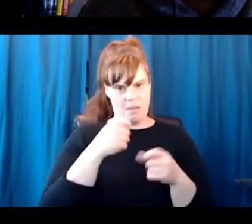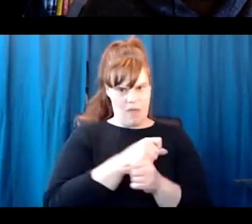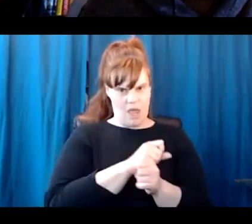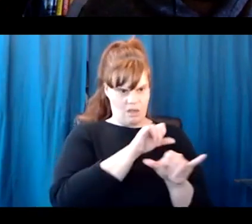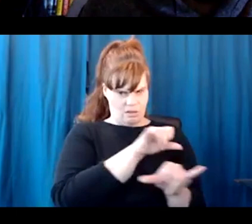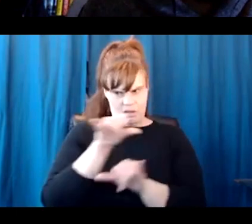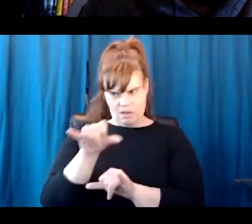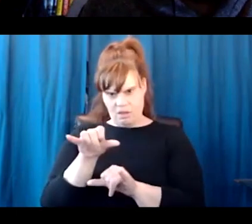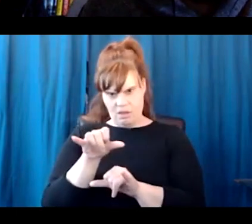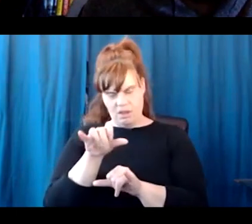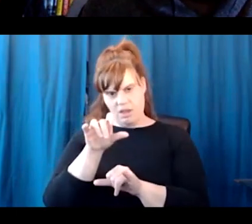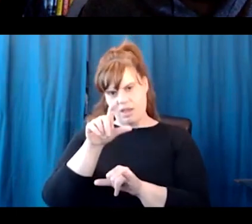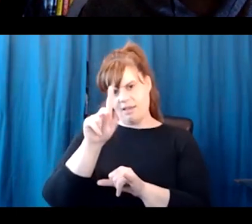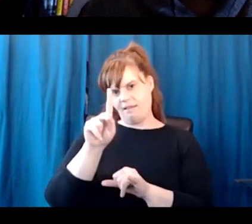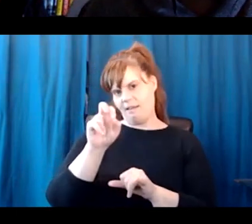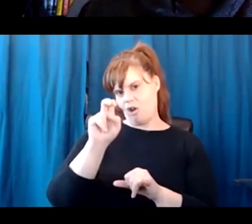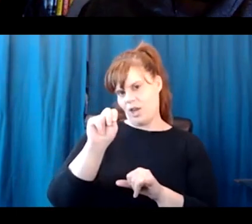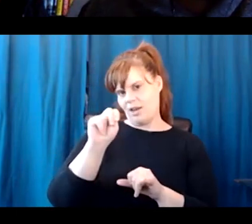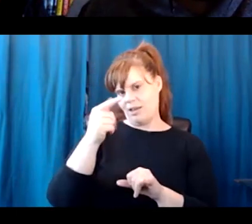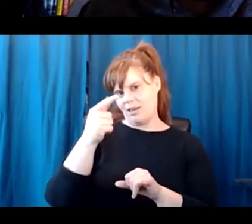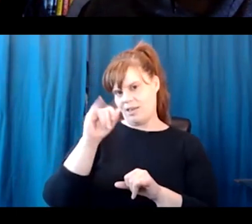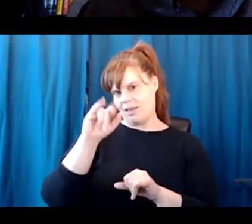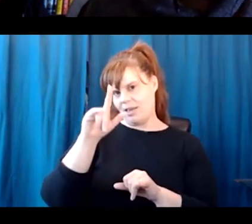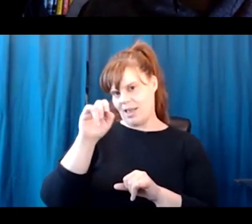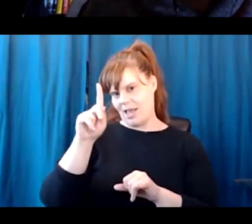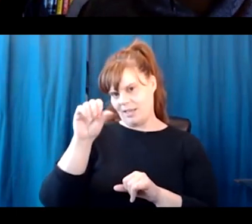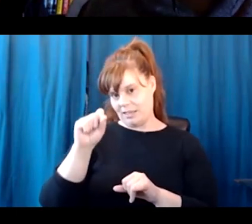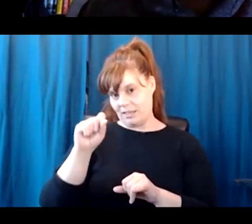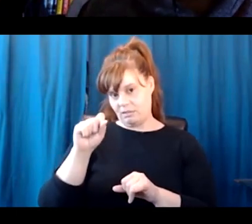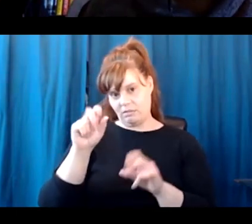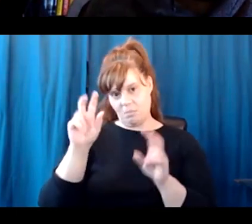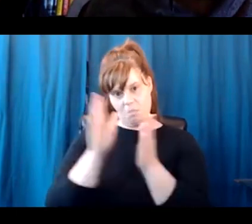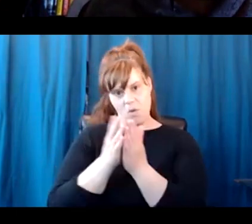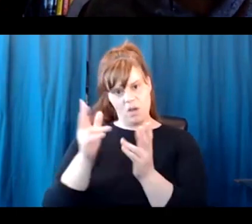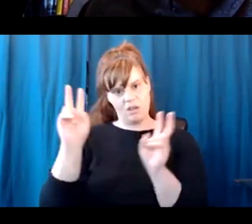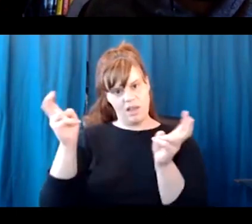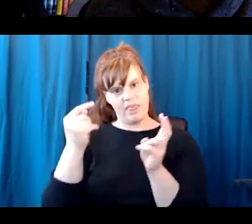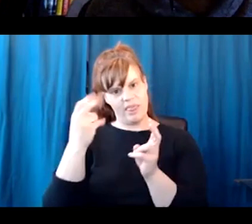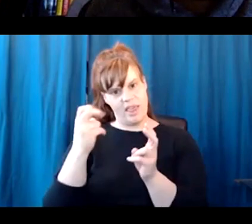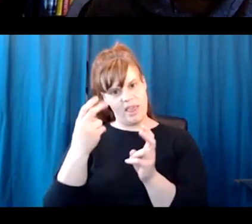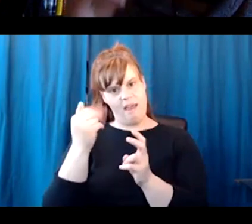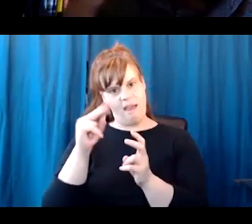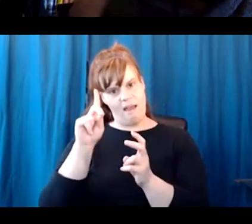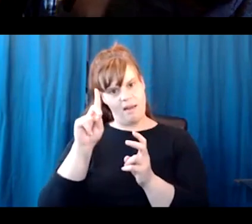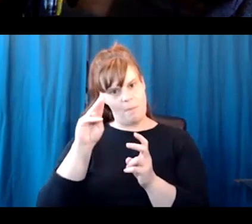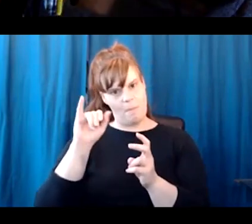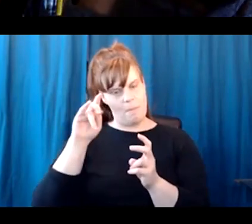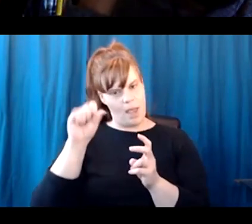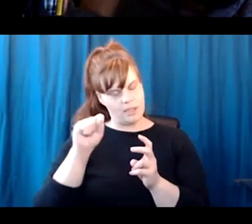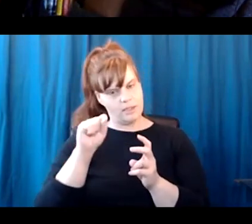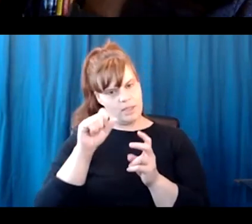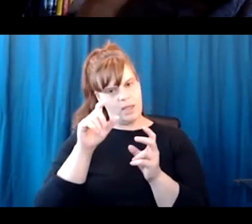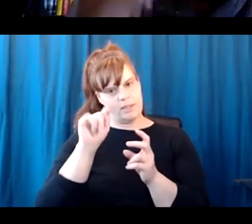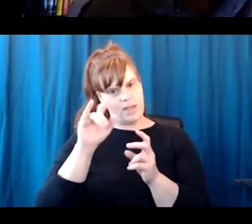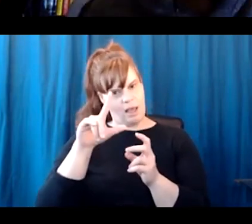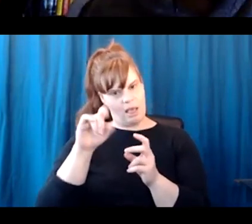current President of the United States, a figure who many say saw its prefiguration in Octavia Butler's Parable of the